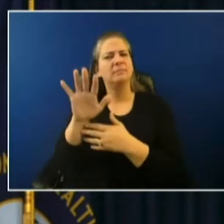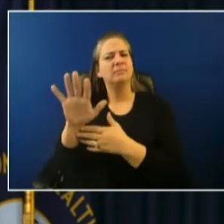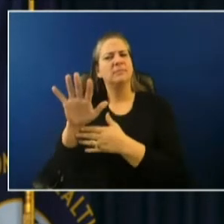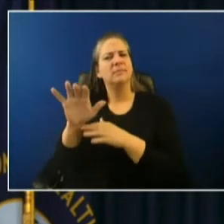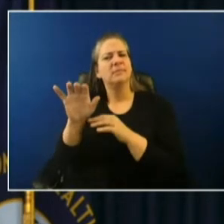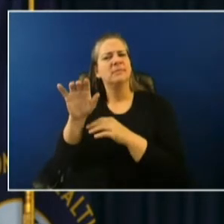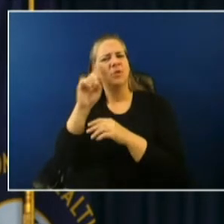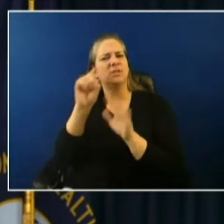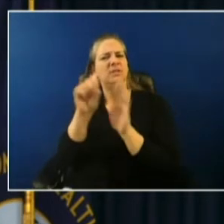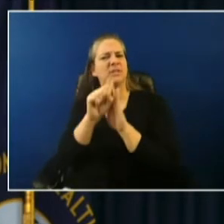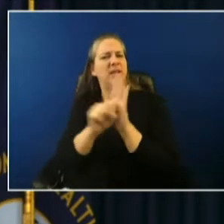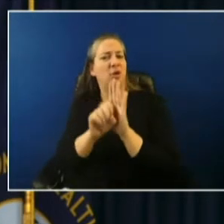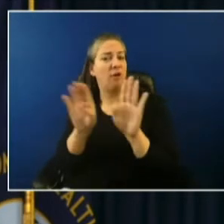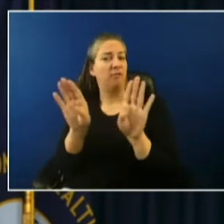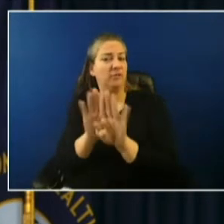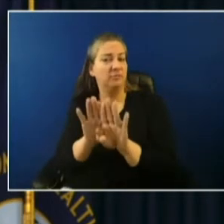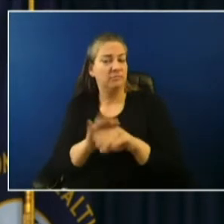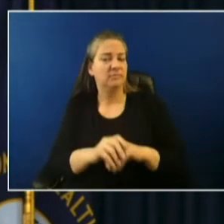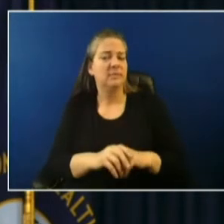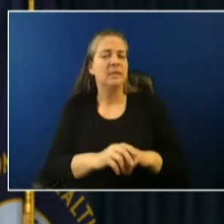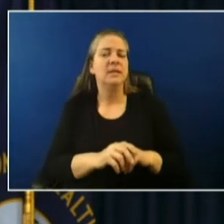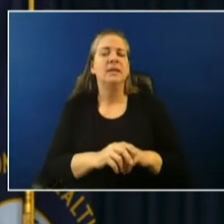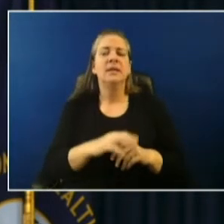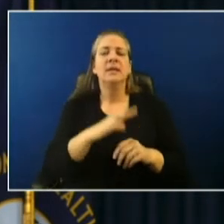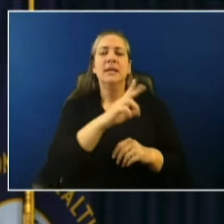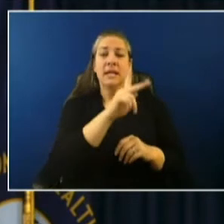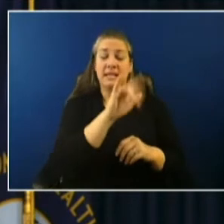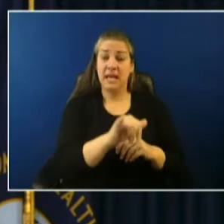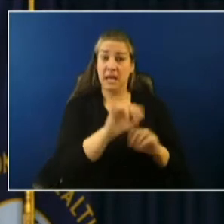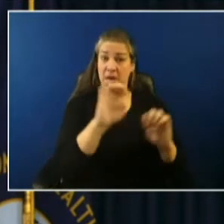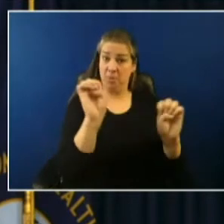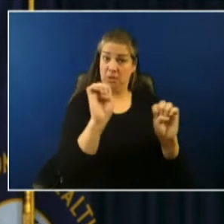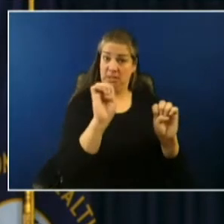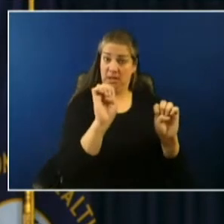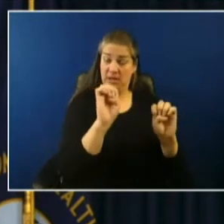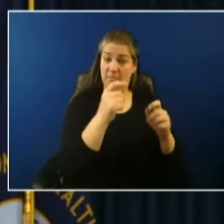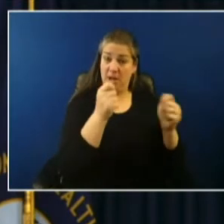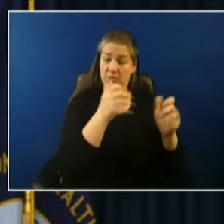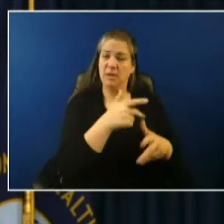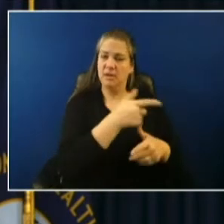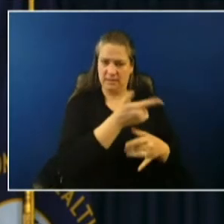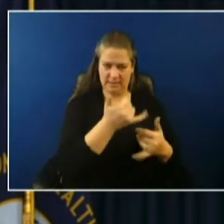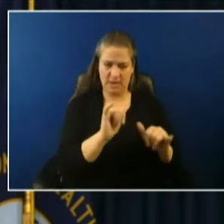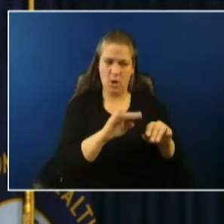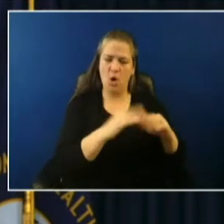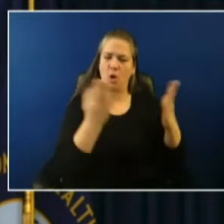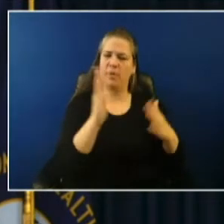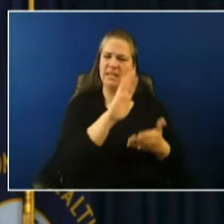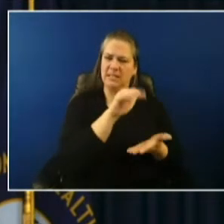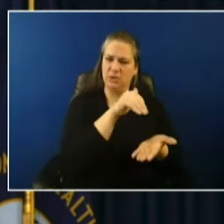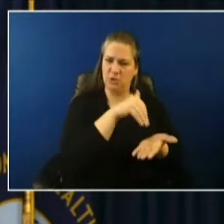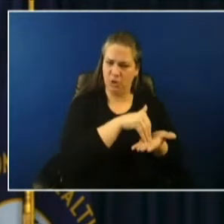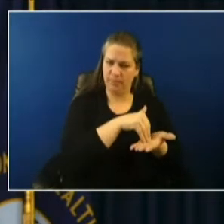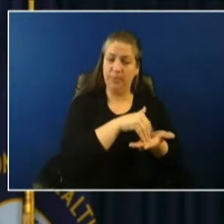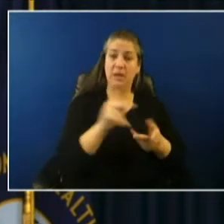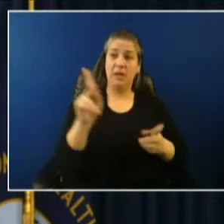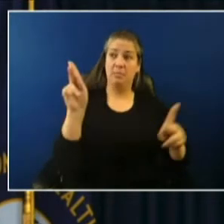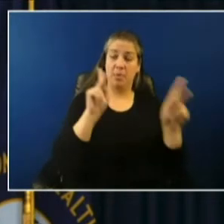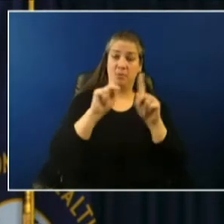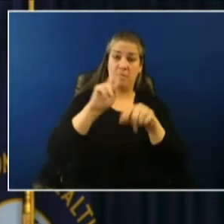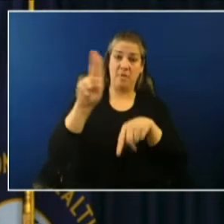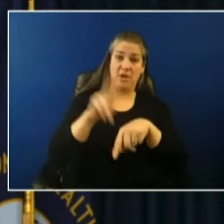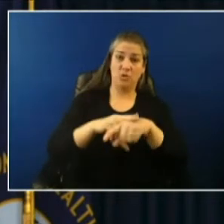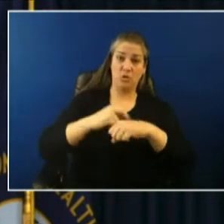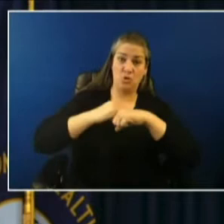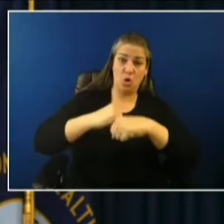Kentucky Emergency Management continues to activate the State Emergency Operations Center, and personnel from the National Guard and the Transportation